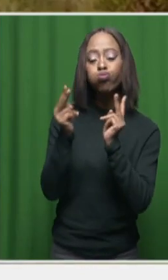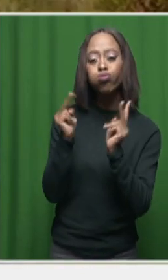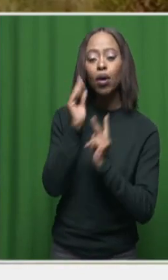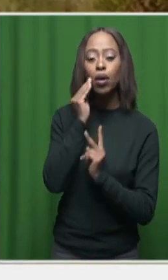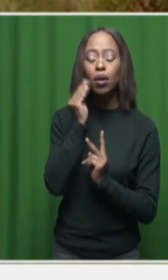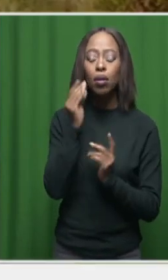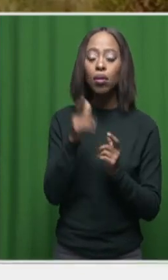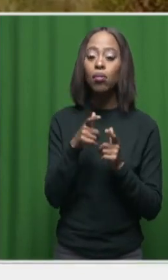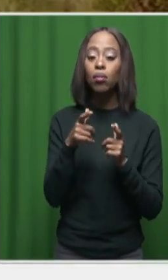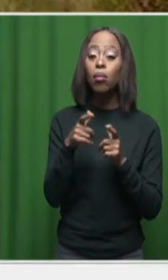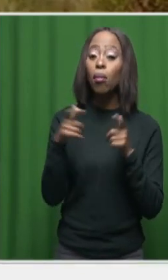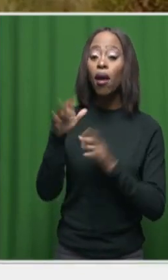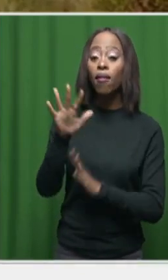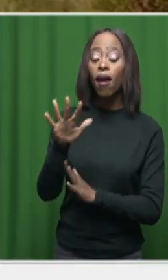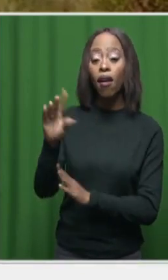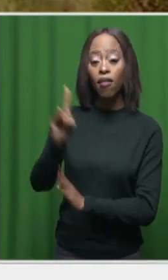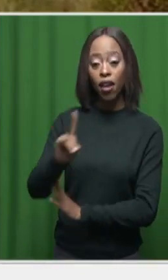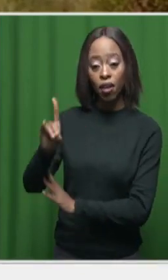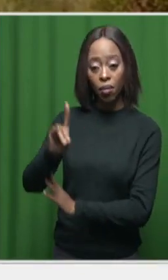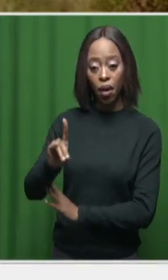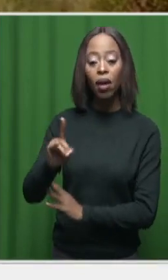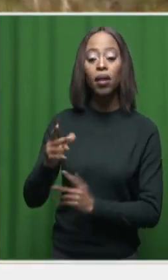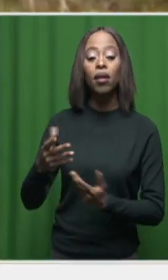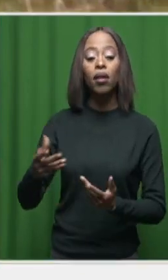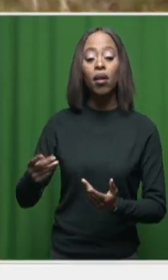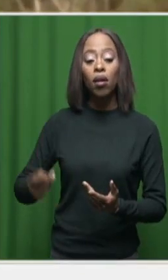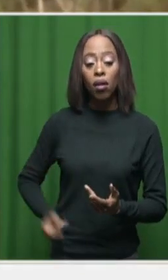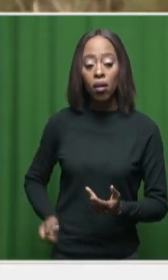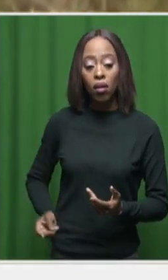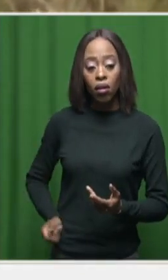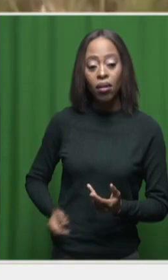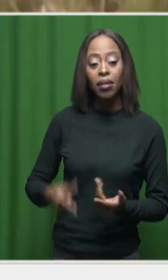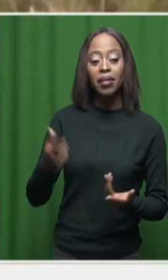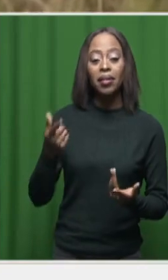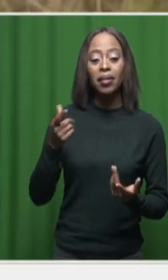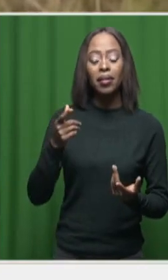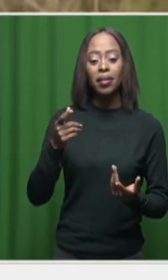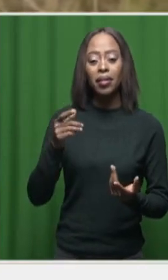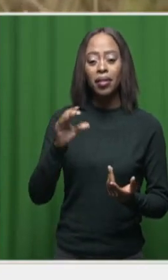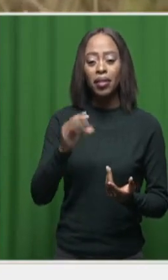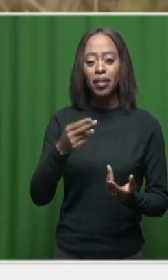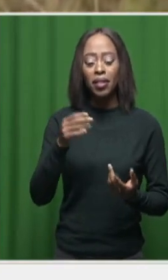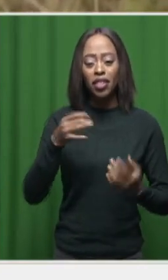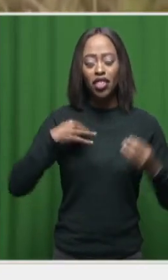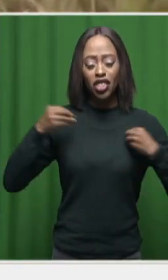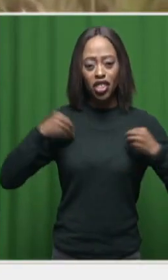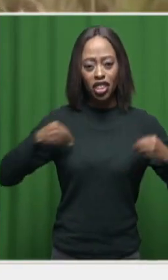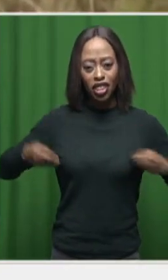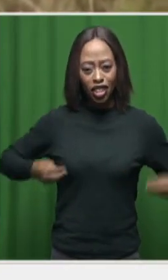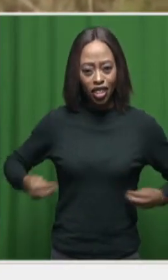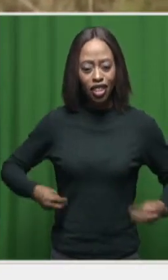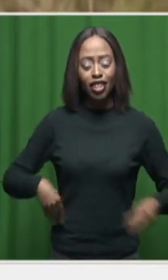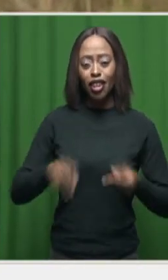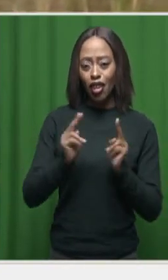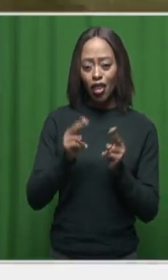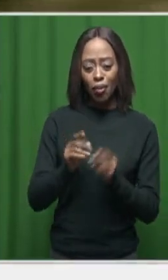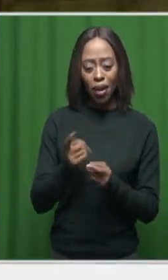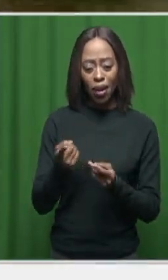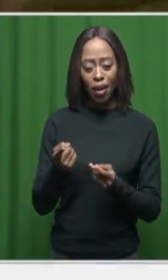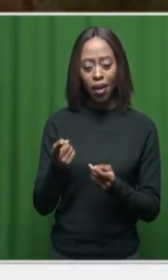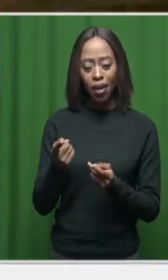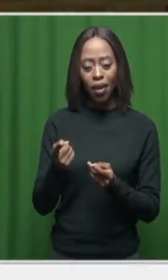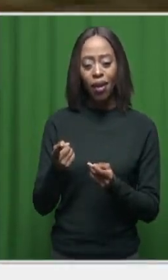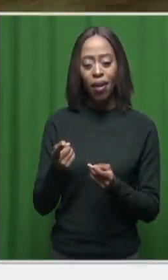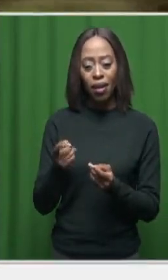experience the Big Five. We've also got wild dogs, cheetahs, crocodiles, hippos. The normal plain games that you won't find in any other